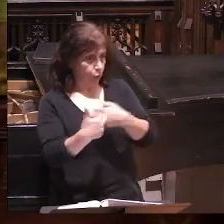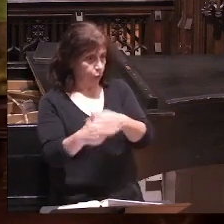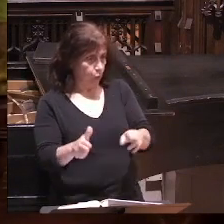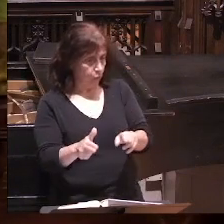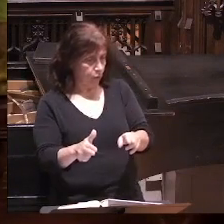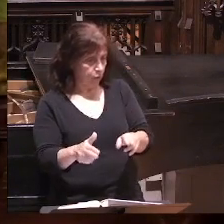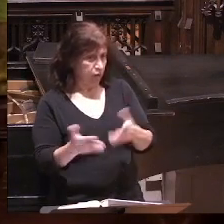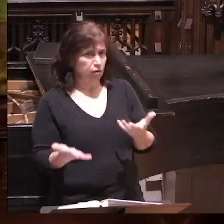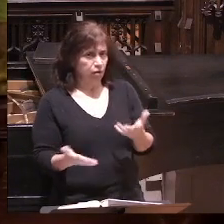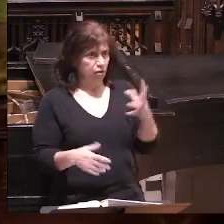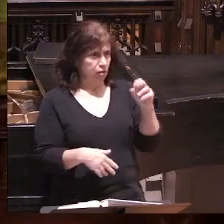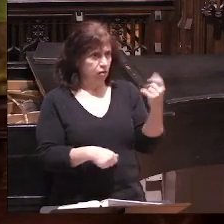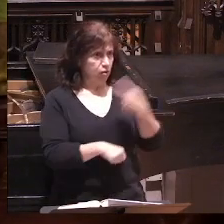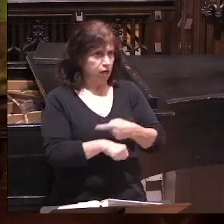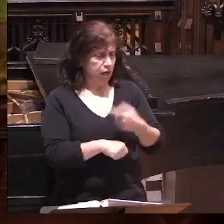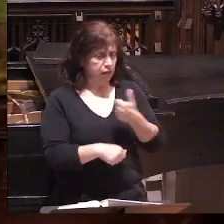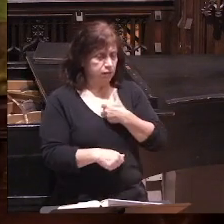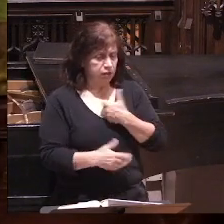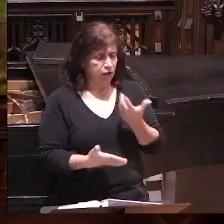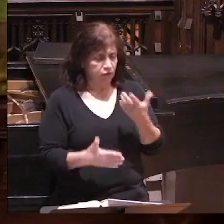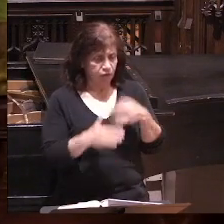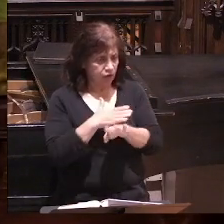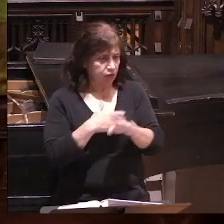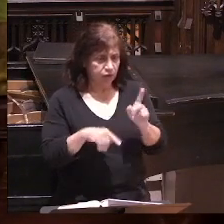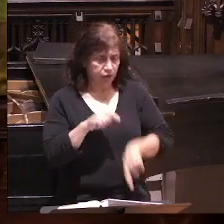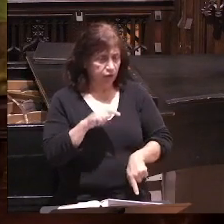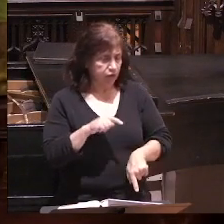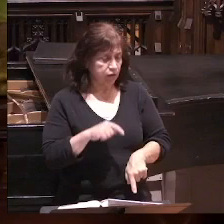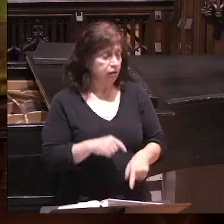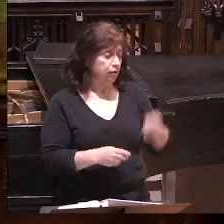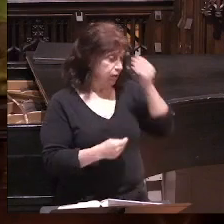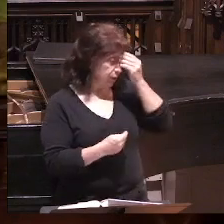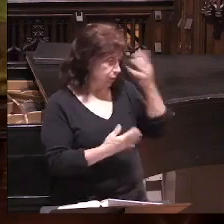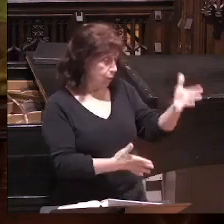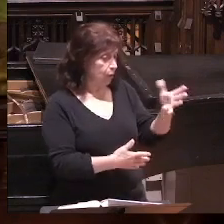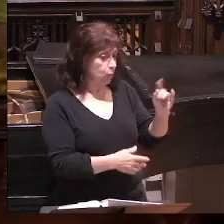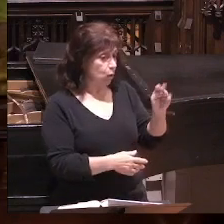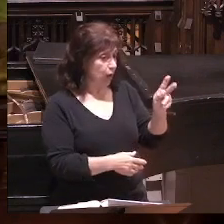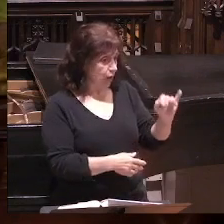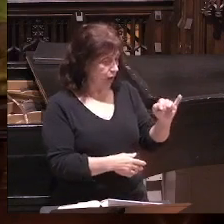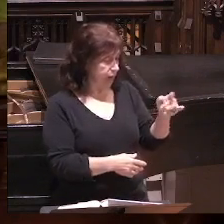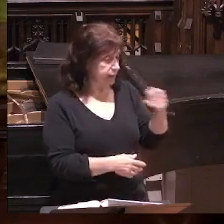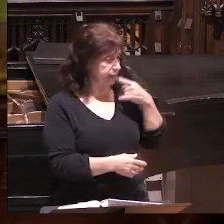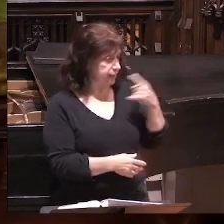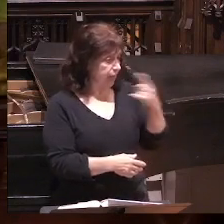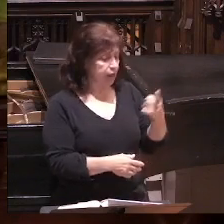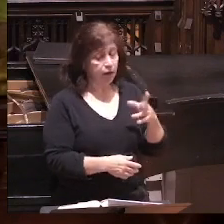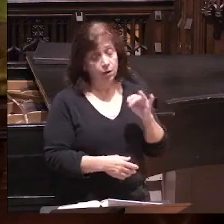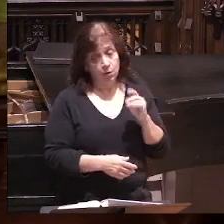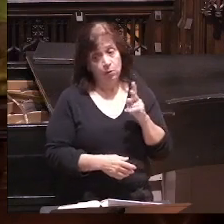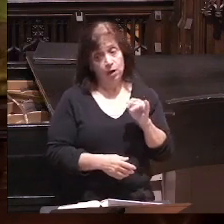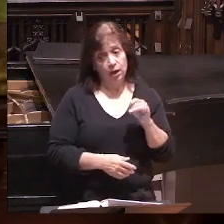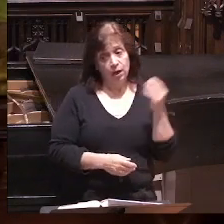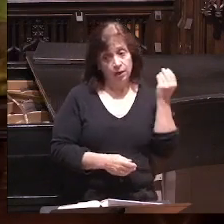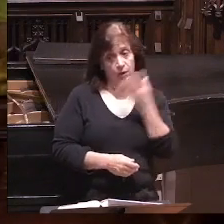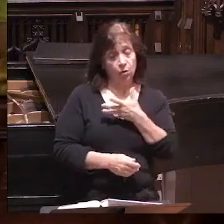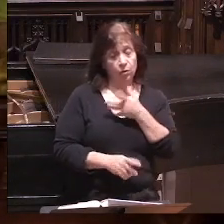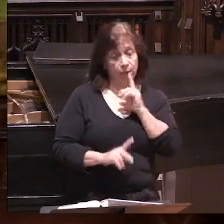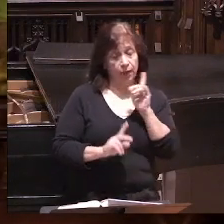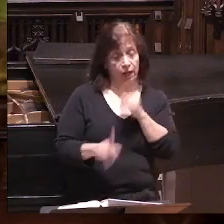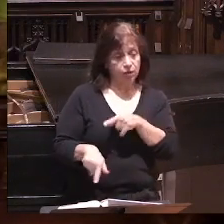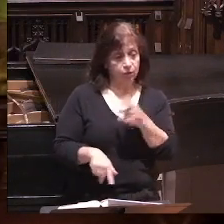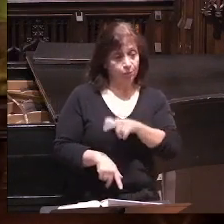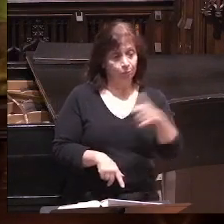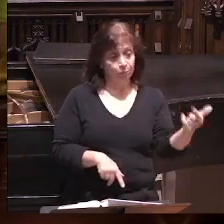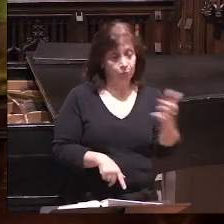for 30 days. When they told Mordecai what Esther had said, Mordecai told them to reply